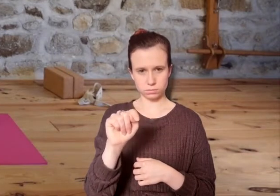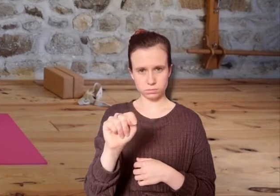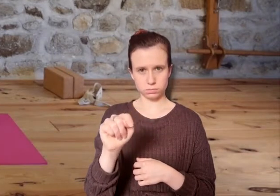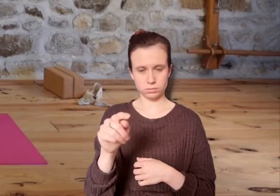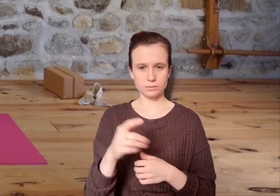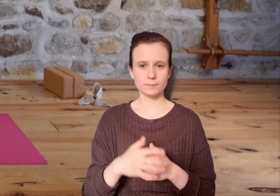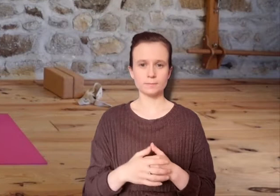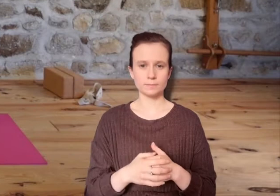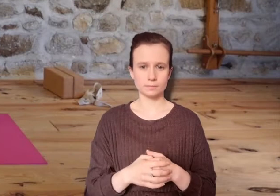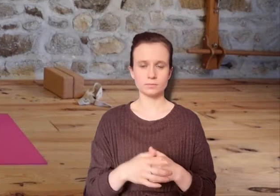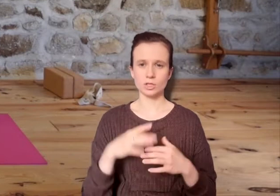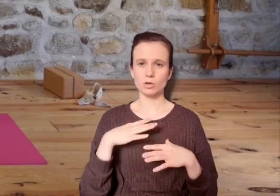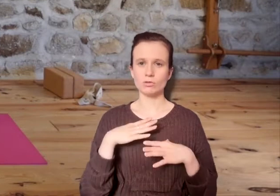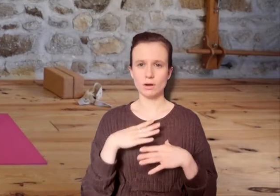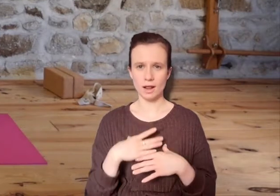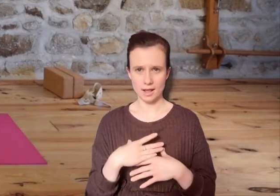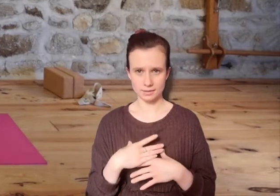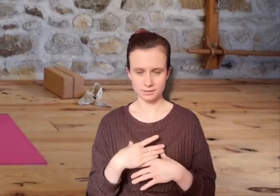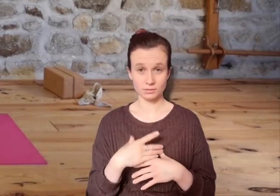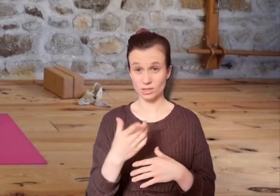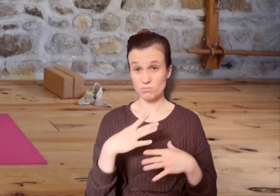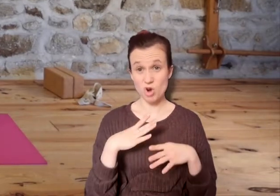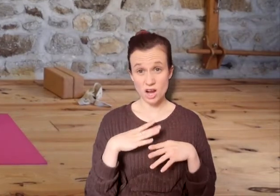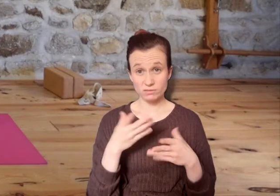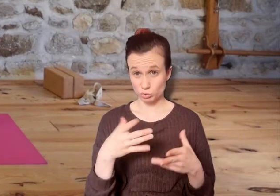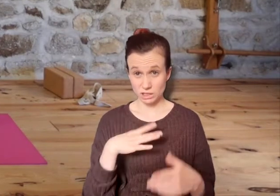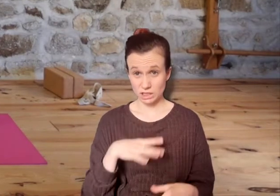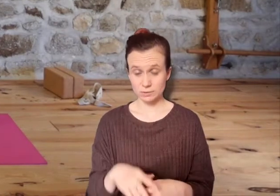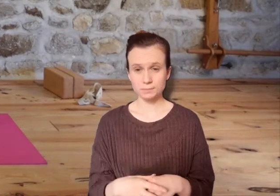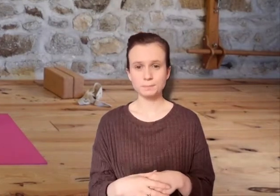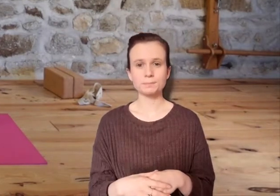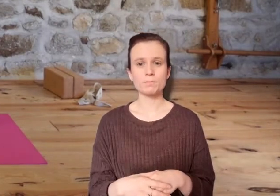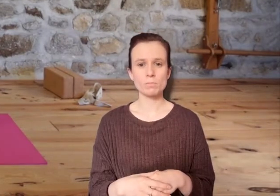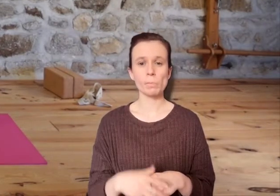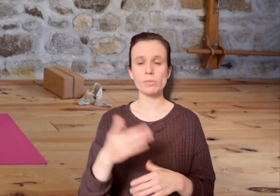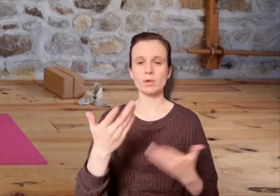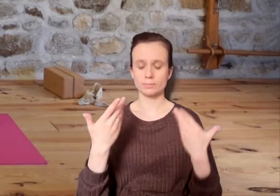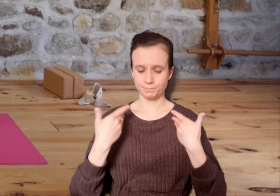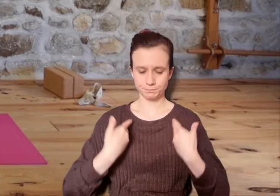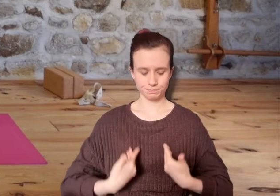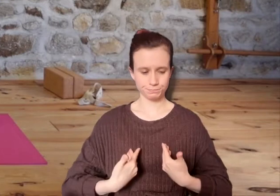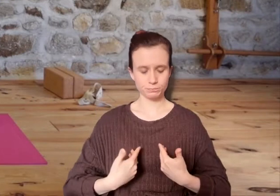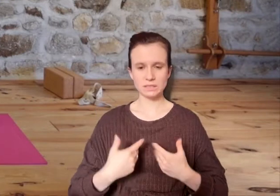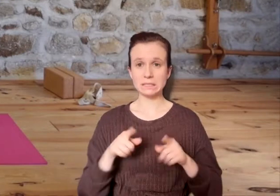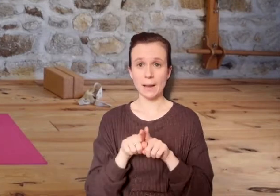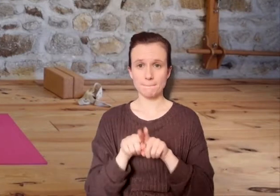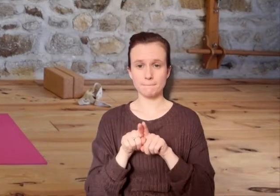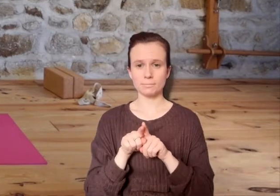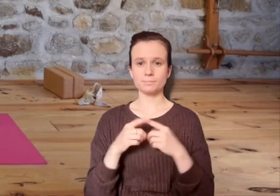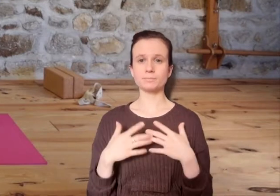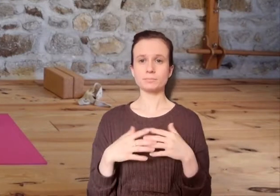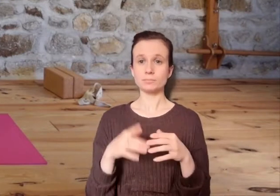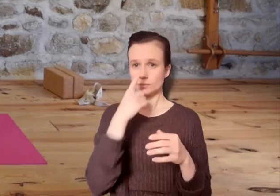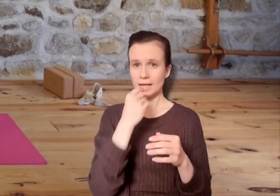And we can all relax, take a break. From here, we're going to keep our body the same. You can either keep your legs